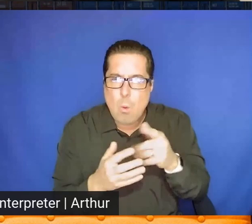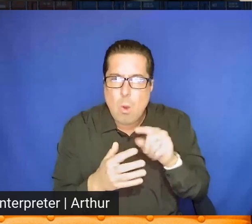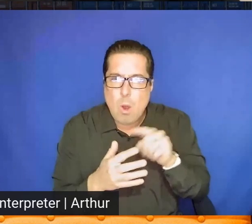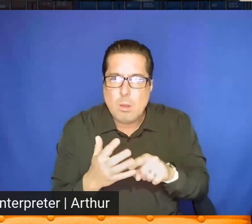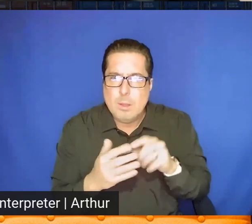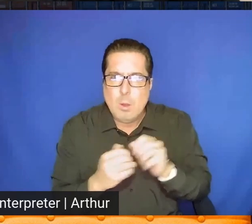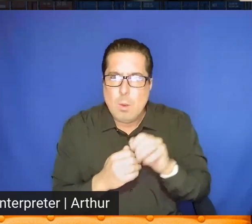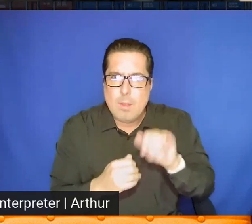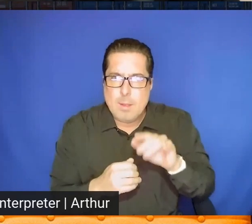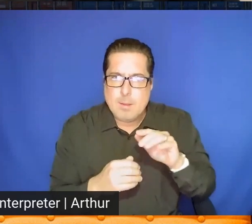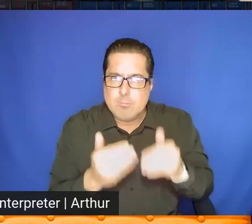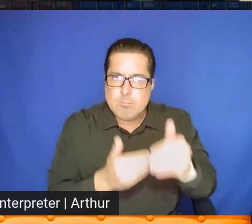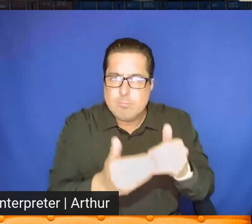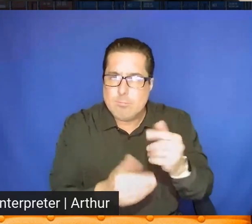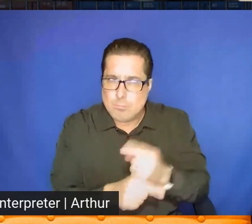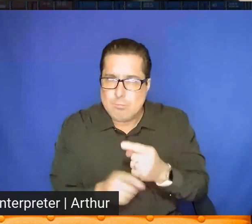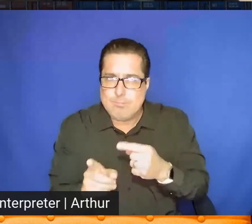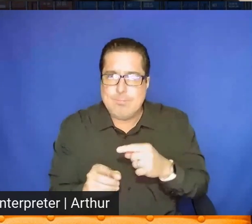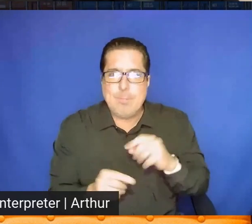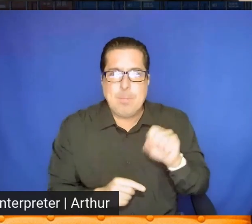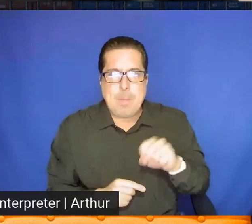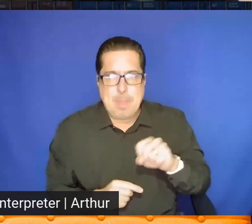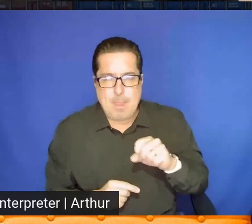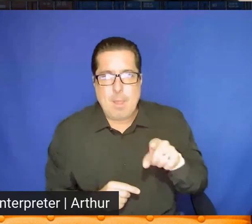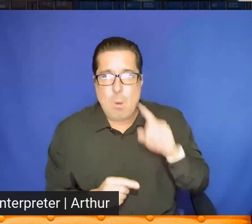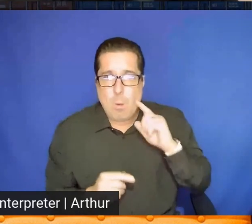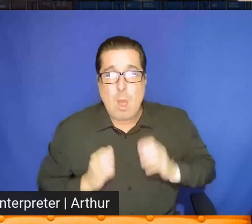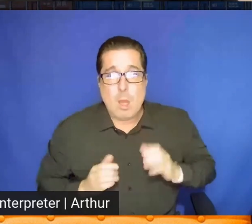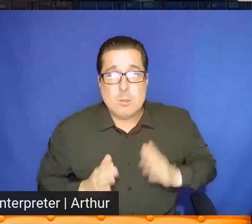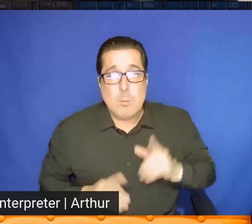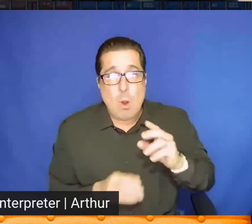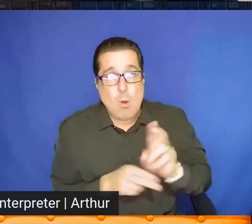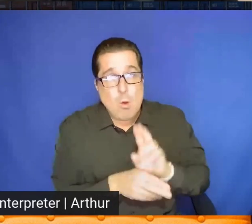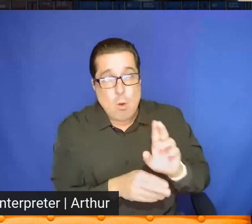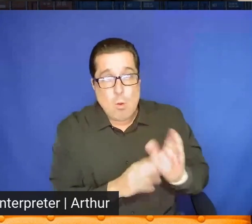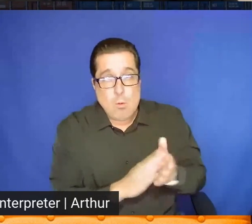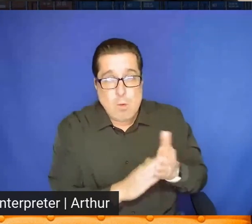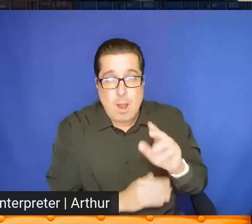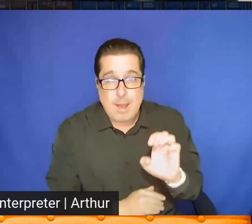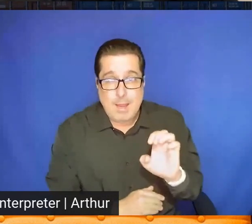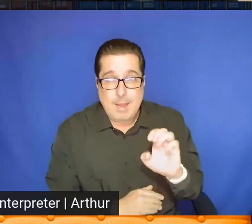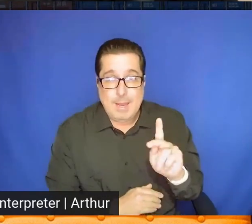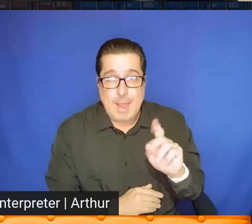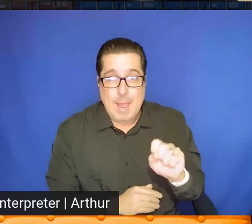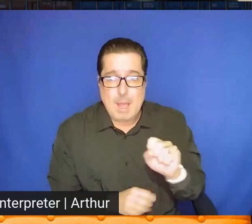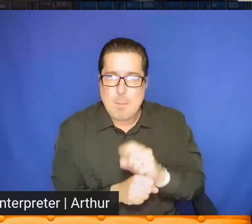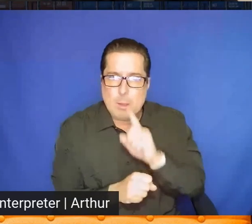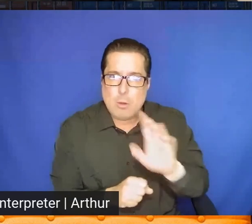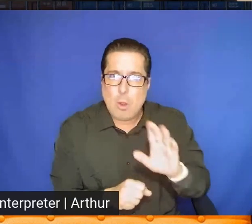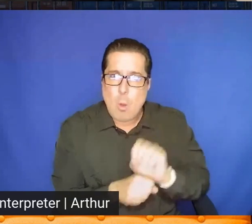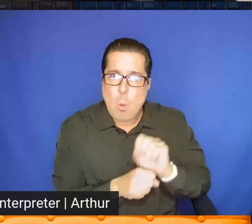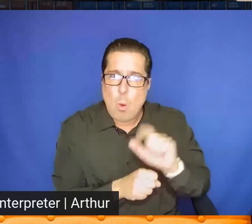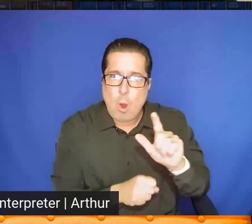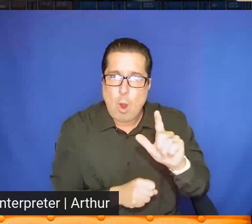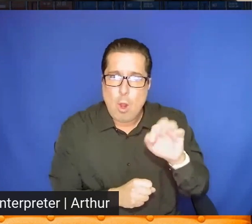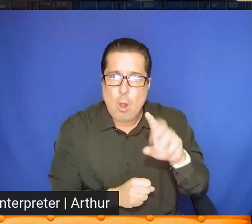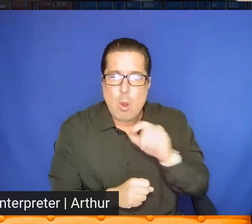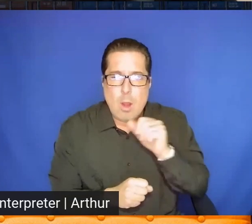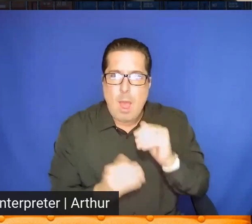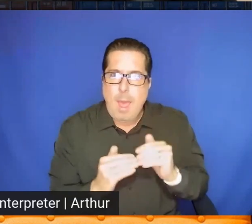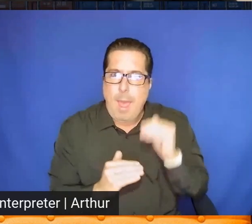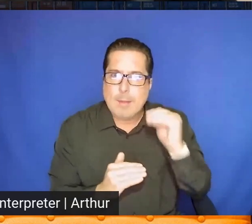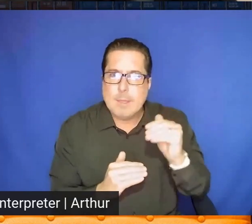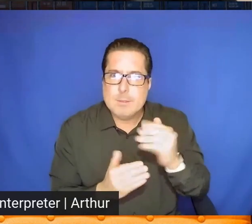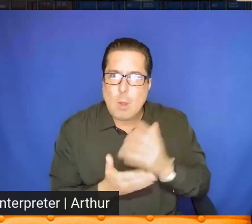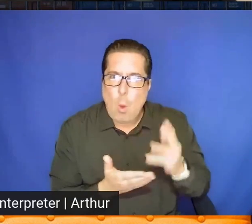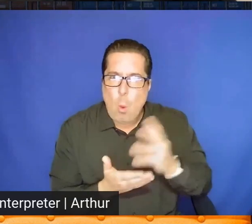it's definitely top of mind for customers that are running EKS and they want to make sure that their workloads, they don't have excess waste, and